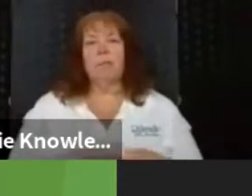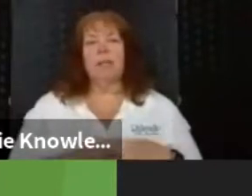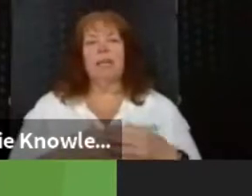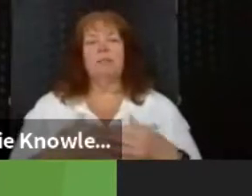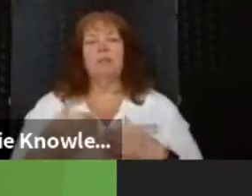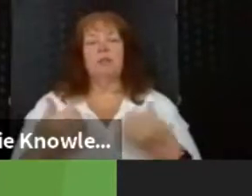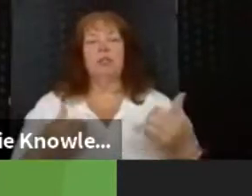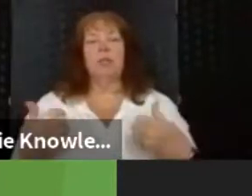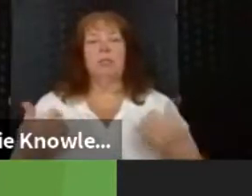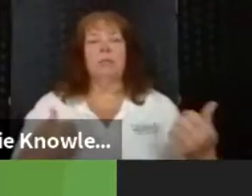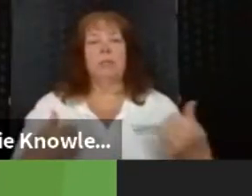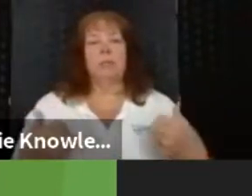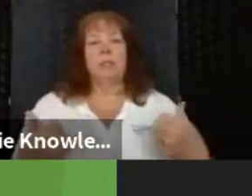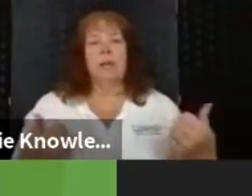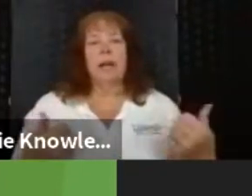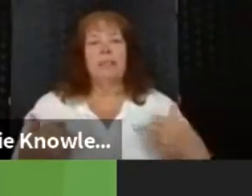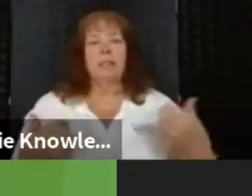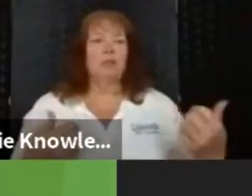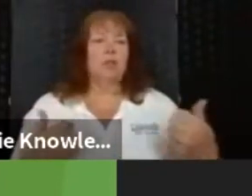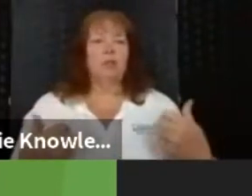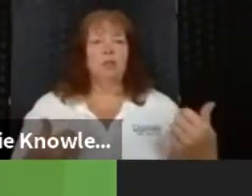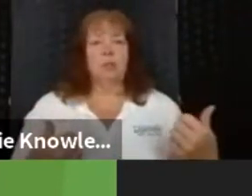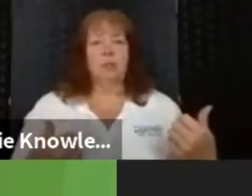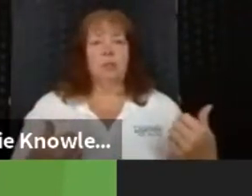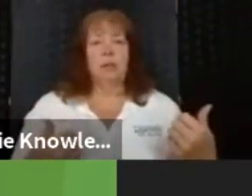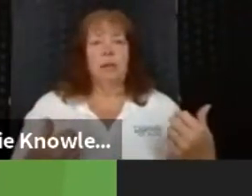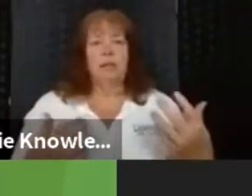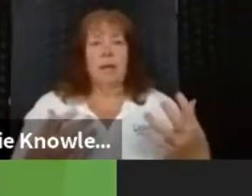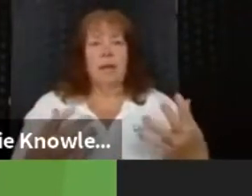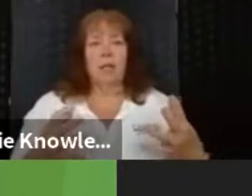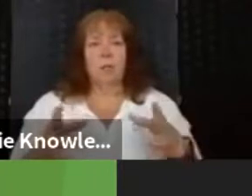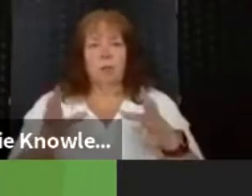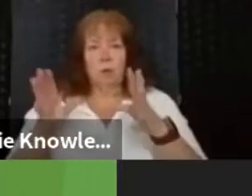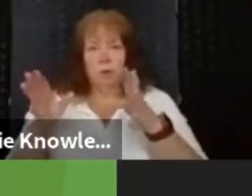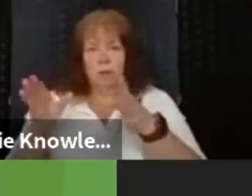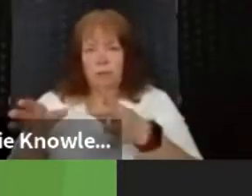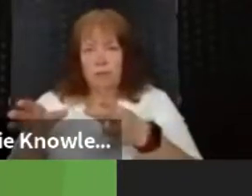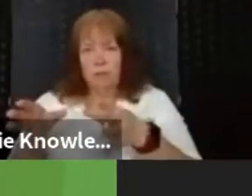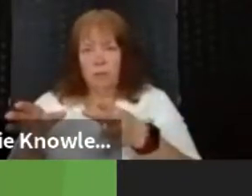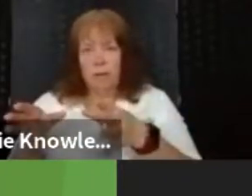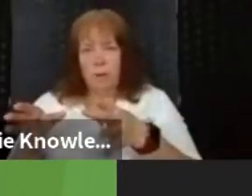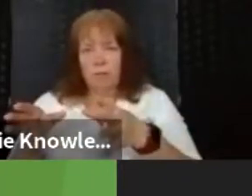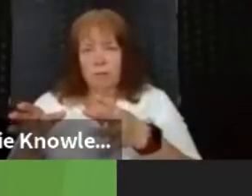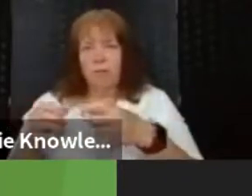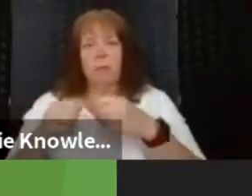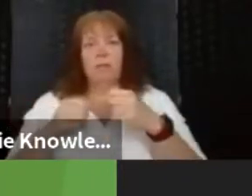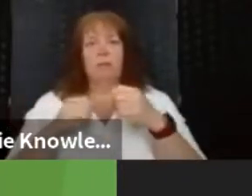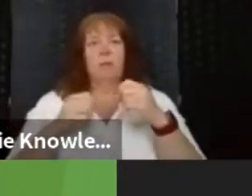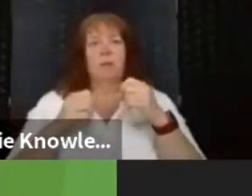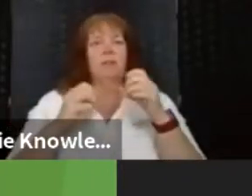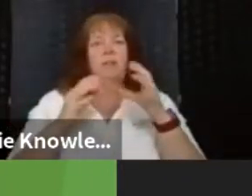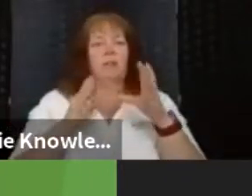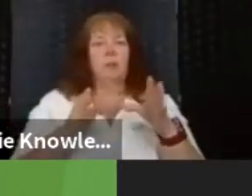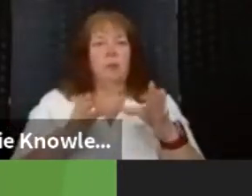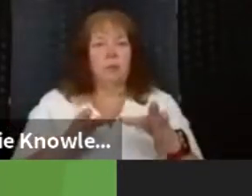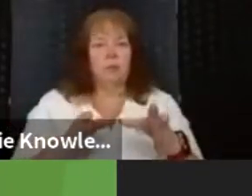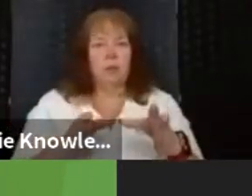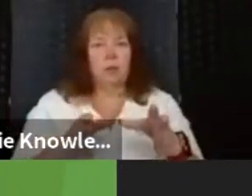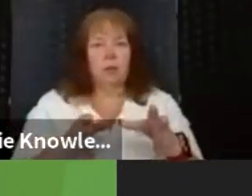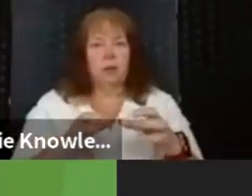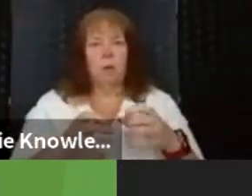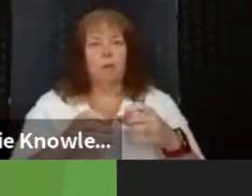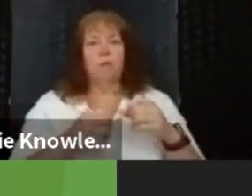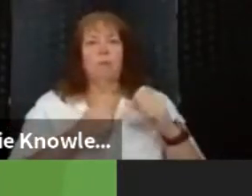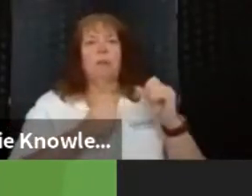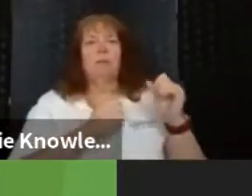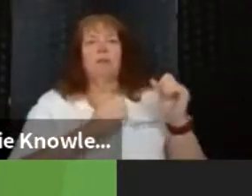overwhelming, but the classes are so different and the instructors are different that you focus on this class for an hour and 15 minutes, then do another skill